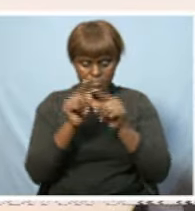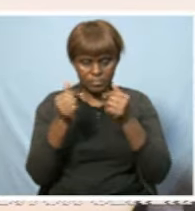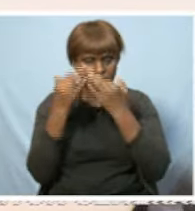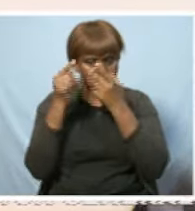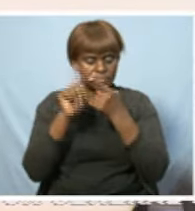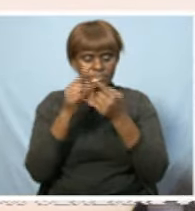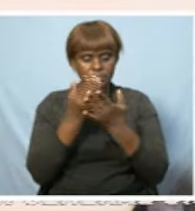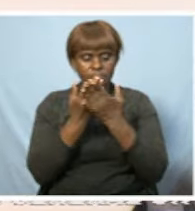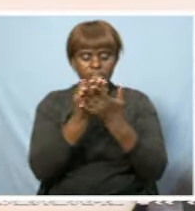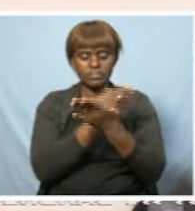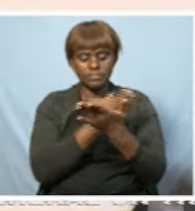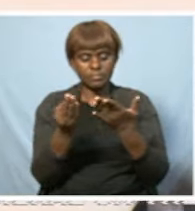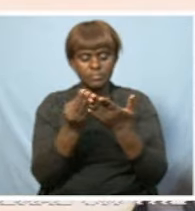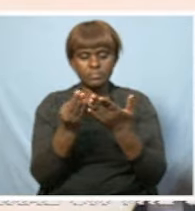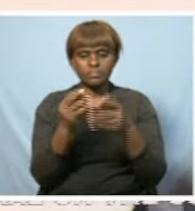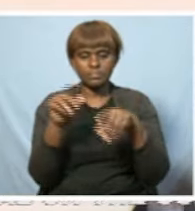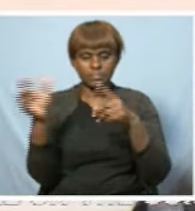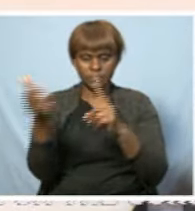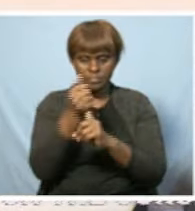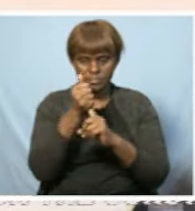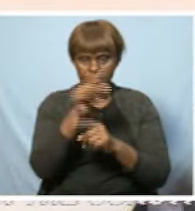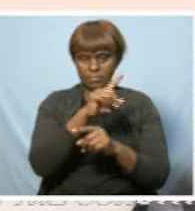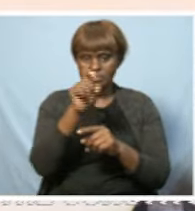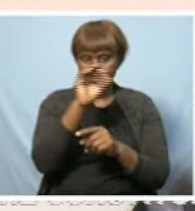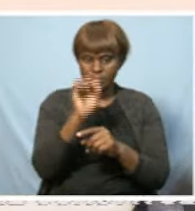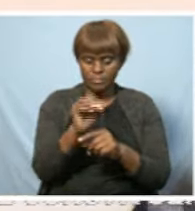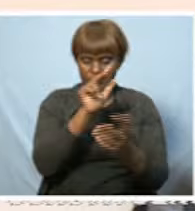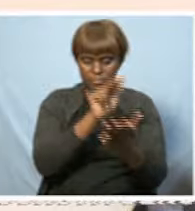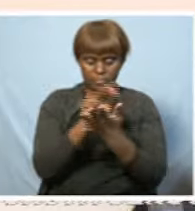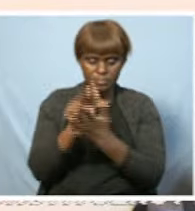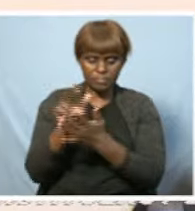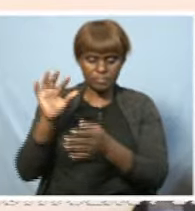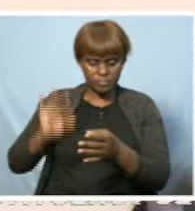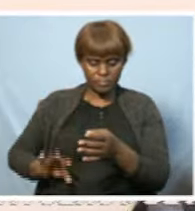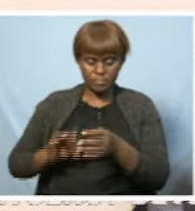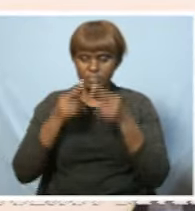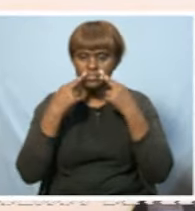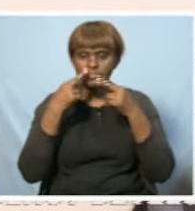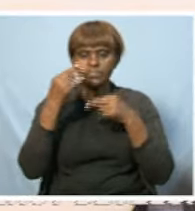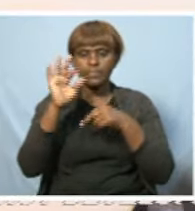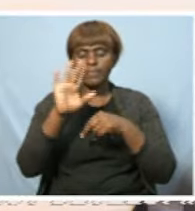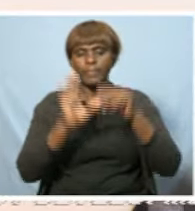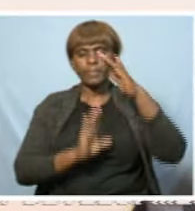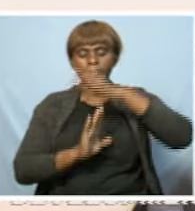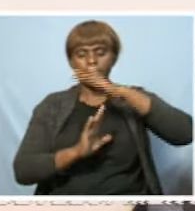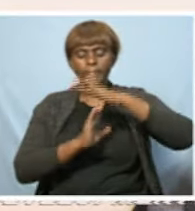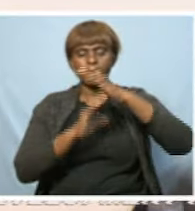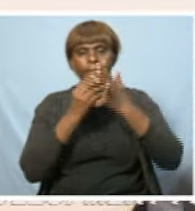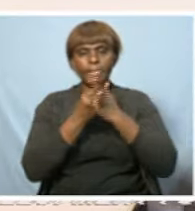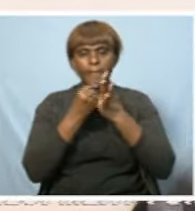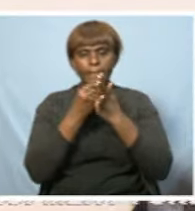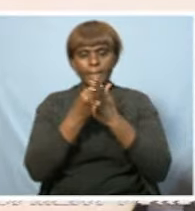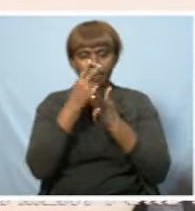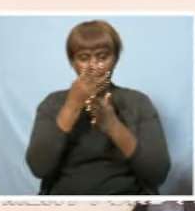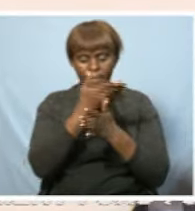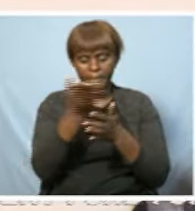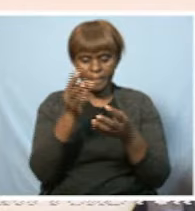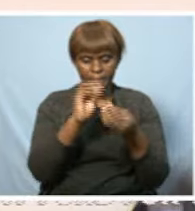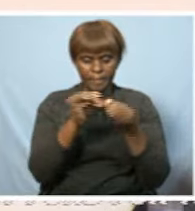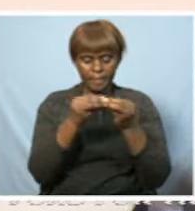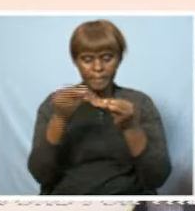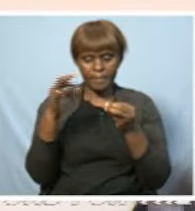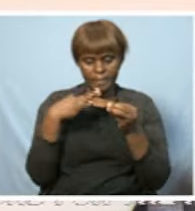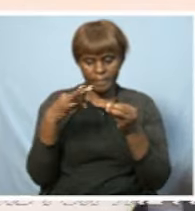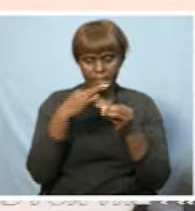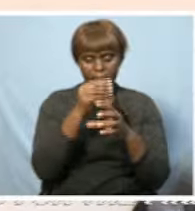that failure to achieve 100% in the approval of beneficiaries was a result of limited resource envelope, looking at the number of applications